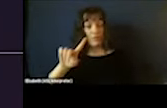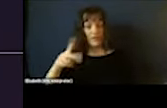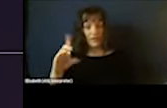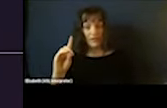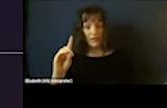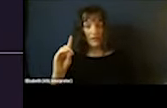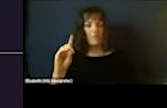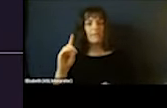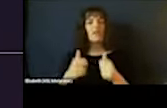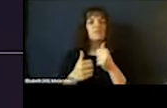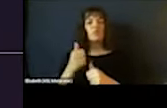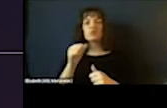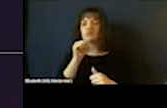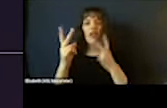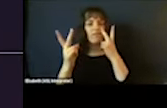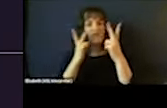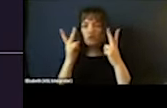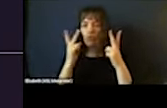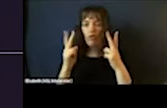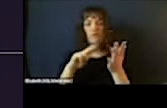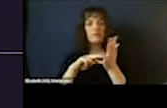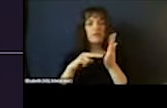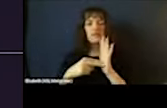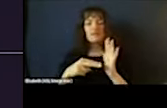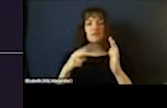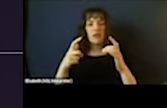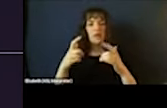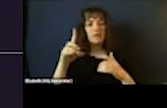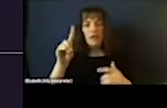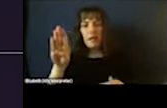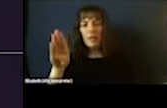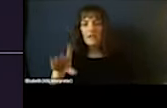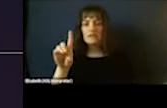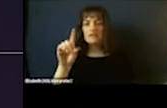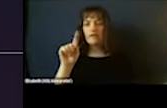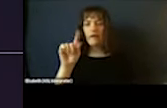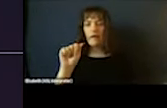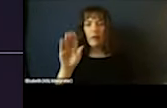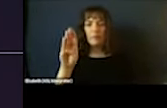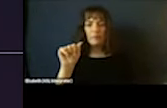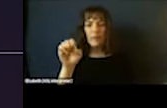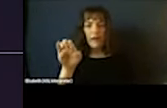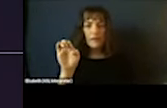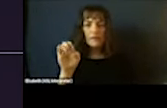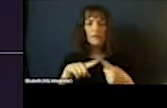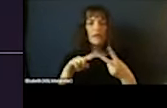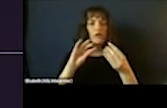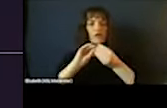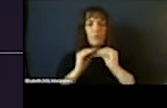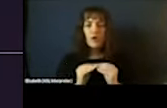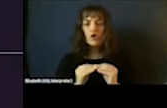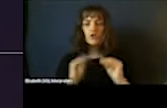non-visual. So it was dealing with large databases, lots of numbers, moving those numbers around, trying to match various